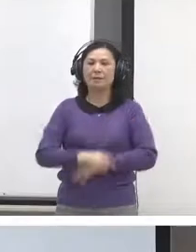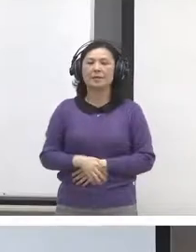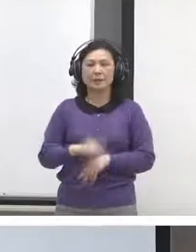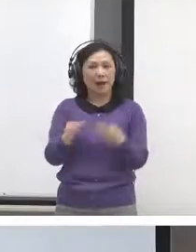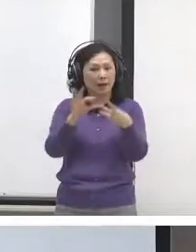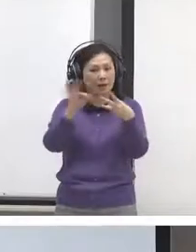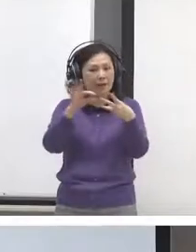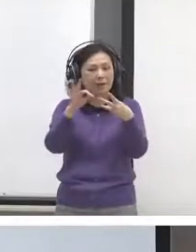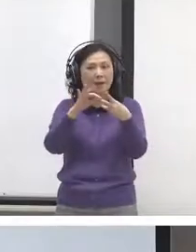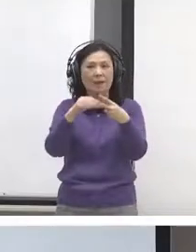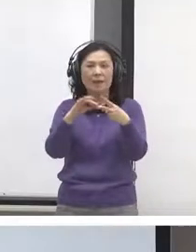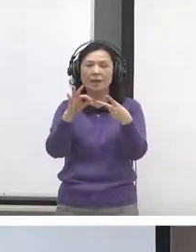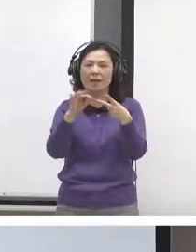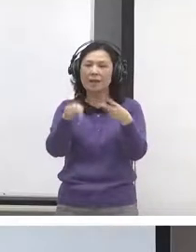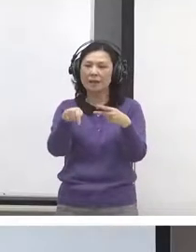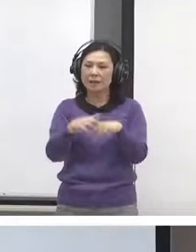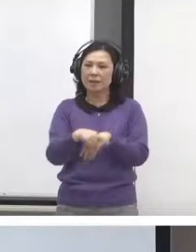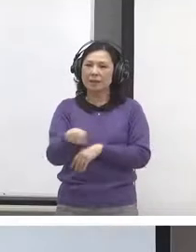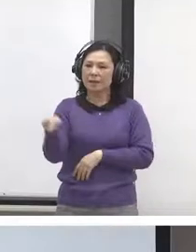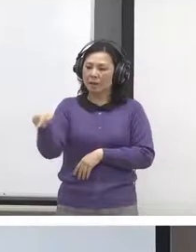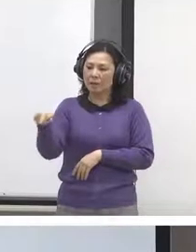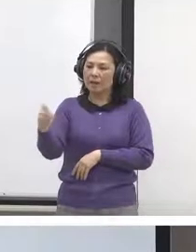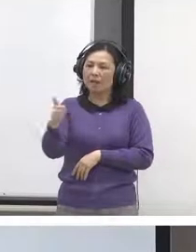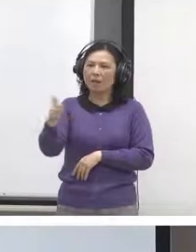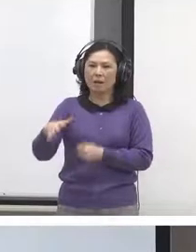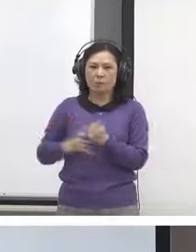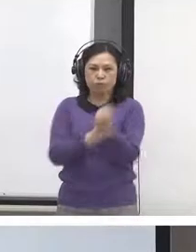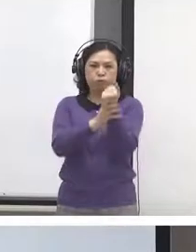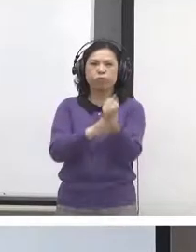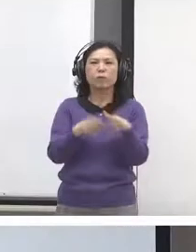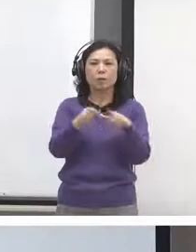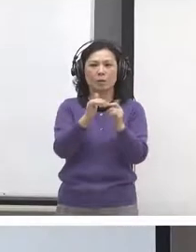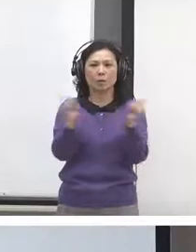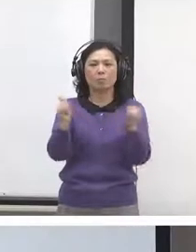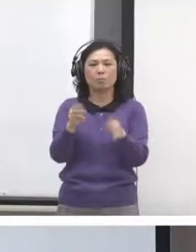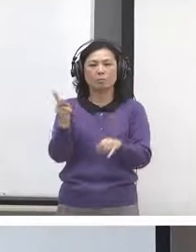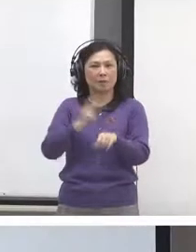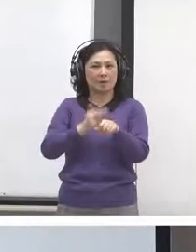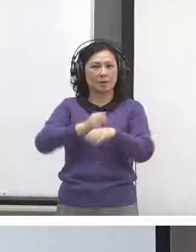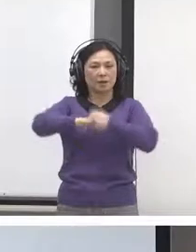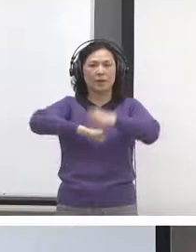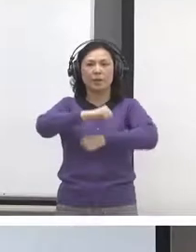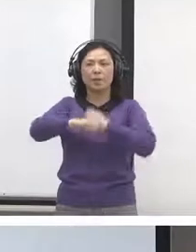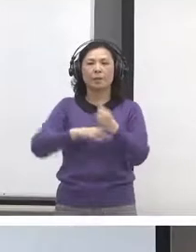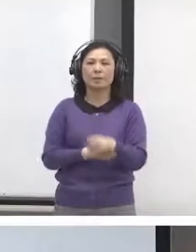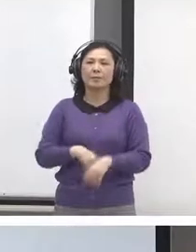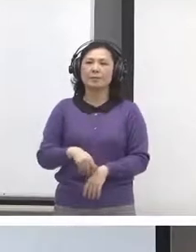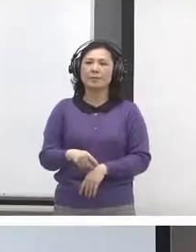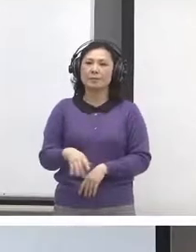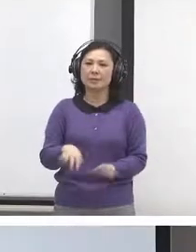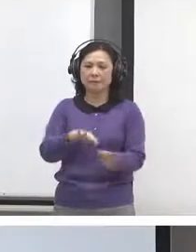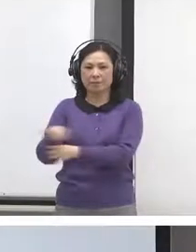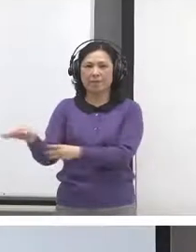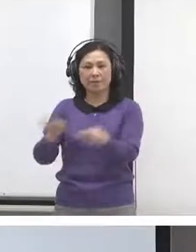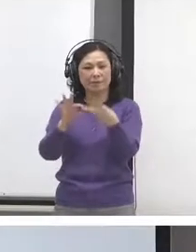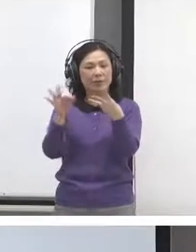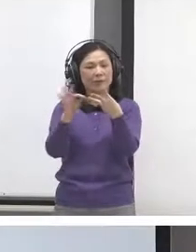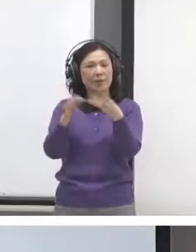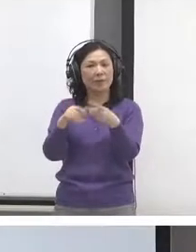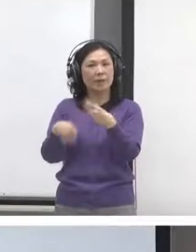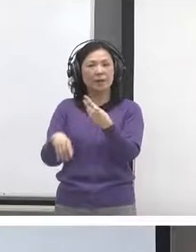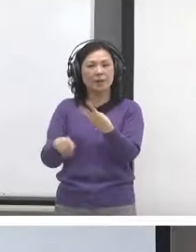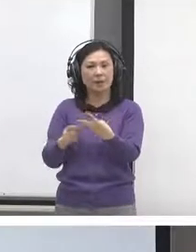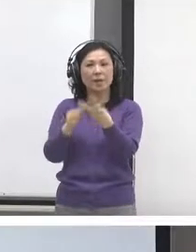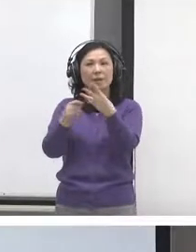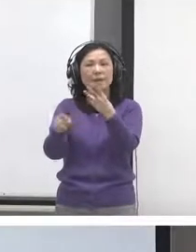amplifier and ally for all things civic tech. And Delini Kurukula, who is a co-organizer of Civic Tech